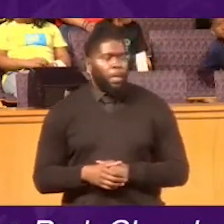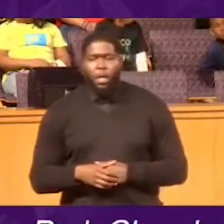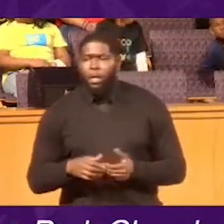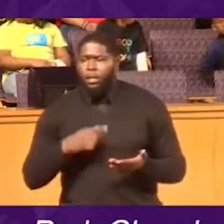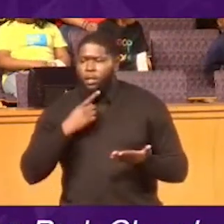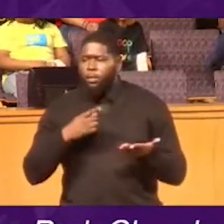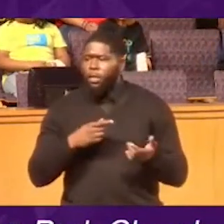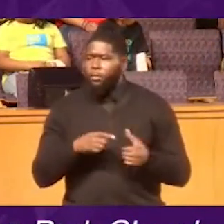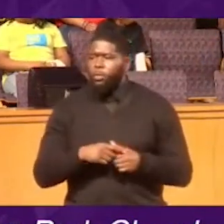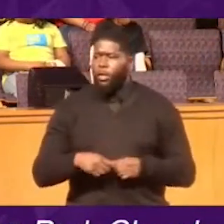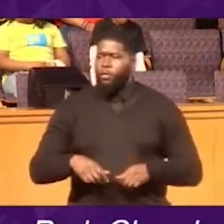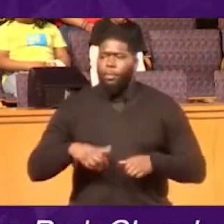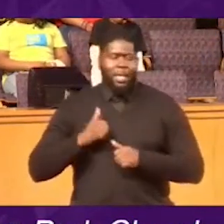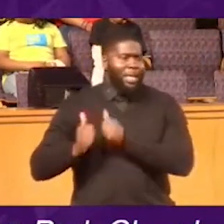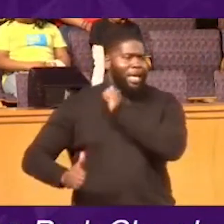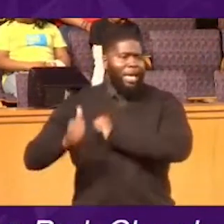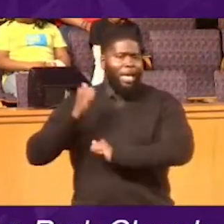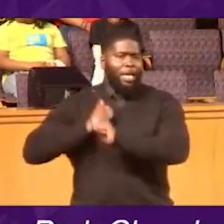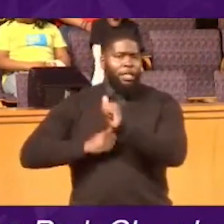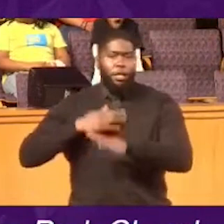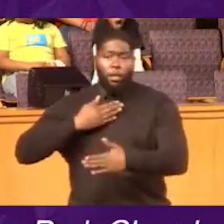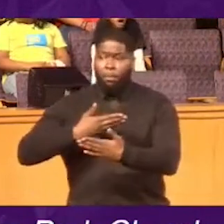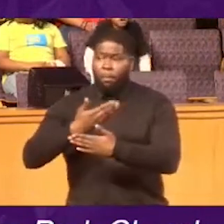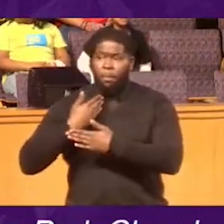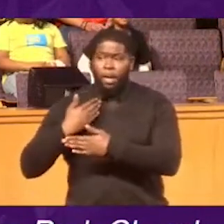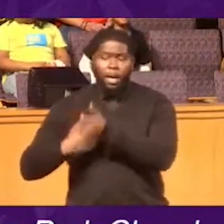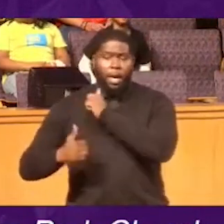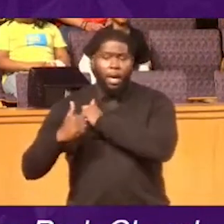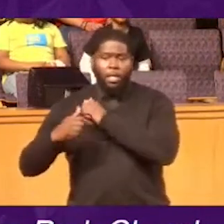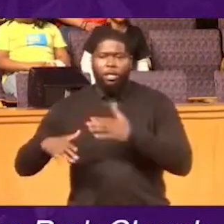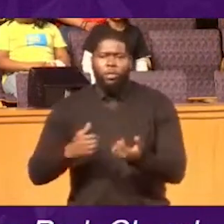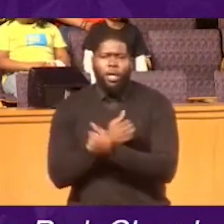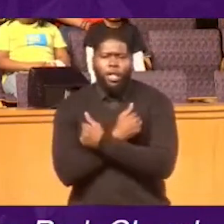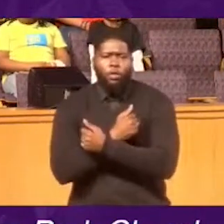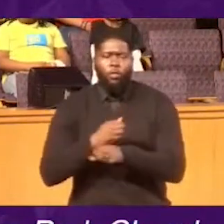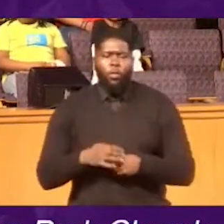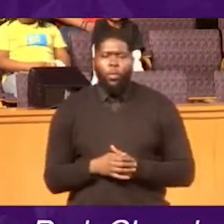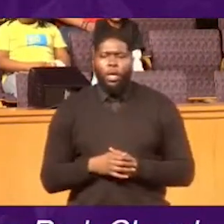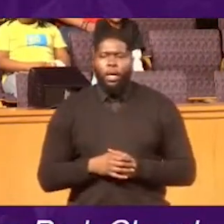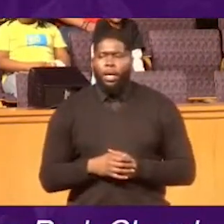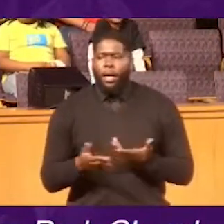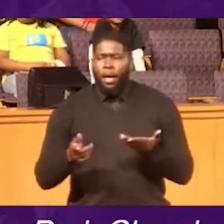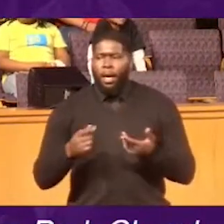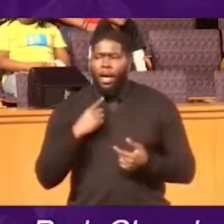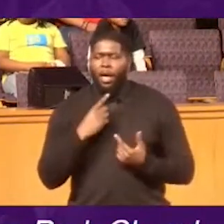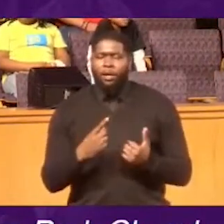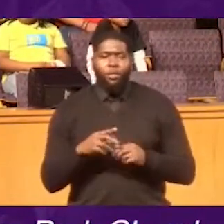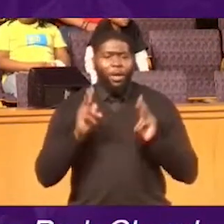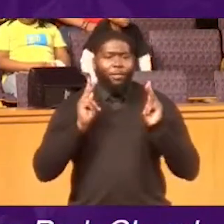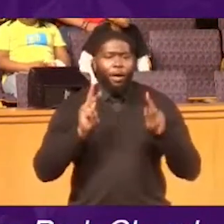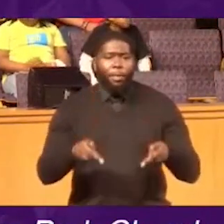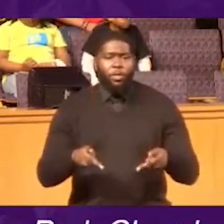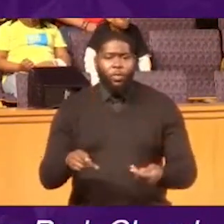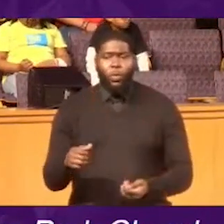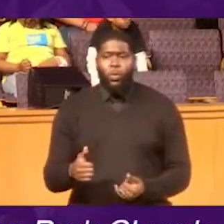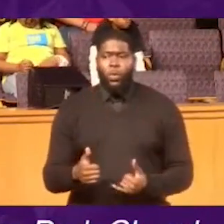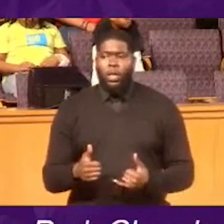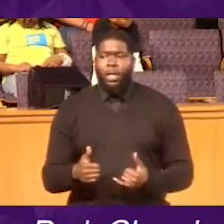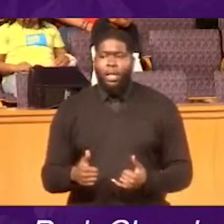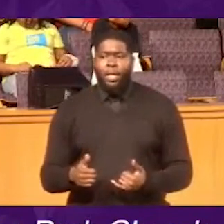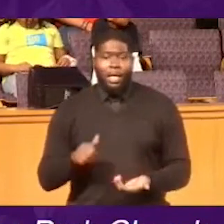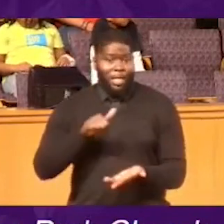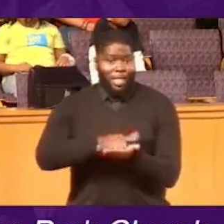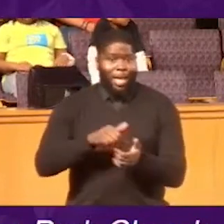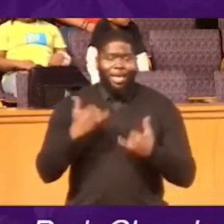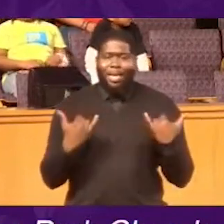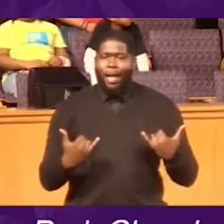sometimes we have to put action behind the love that we say we have. And so we have an opportunity to do that now, as it is